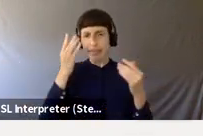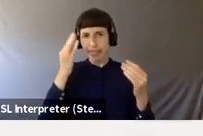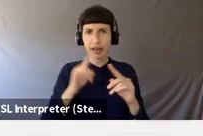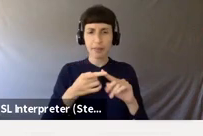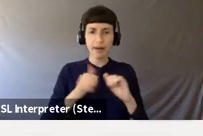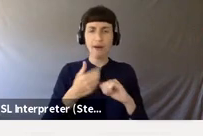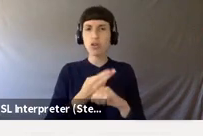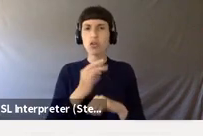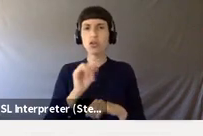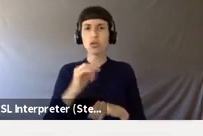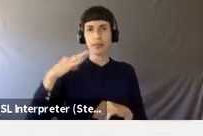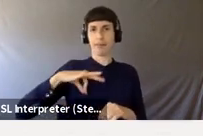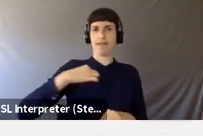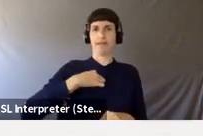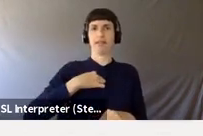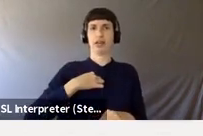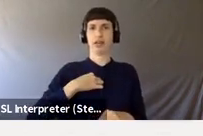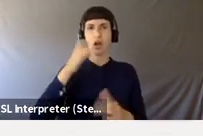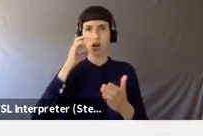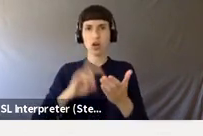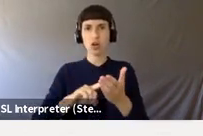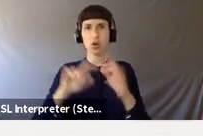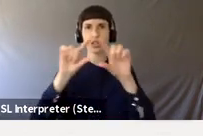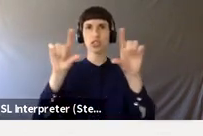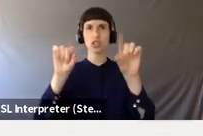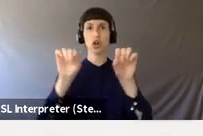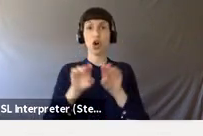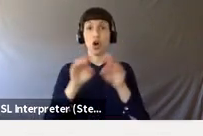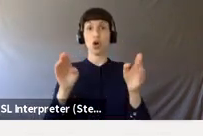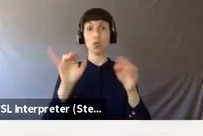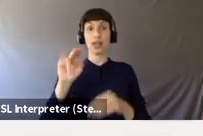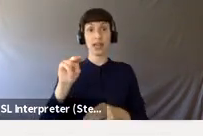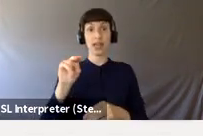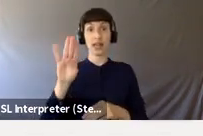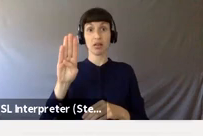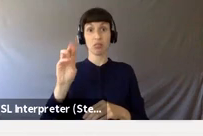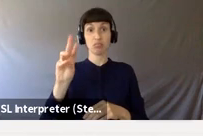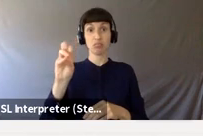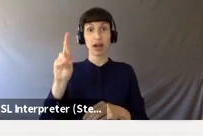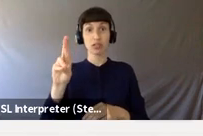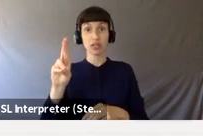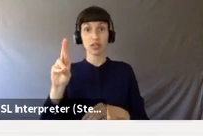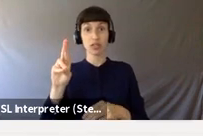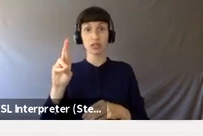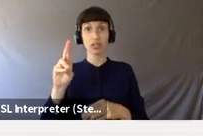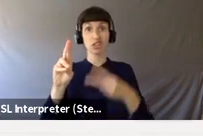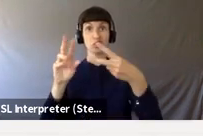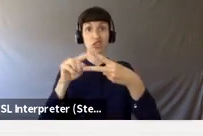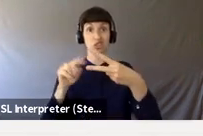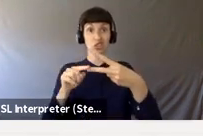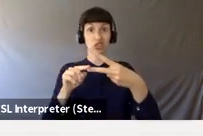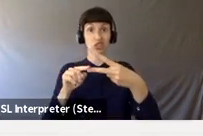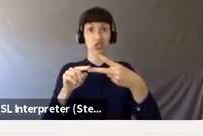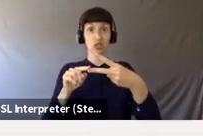did notice that it has still the open in browser, which was a lot like the last one, but this one has open in app. So you can open it in